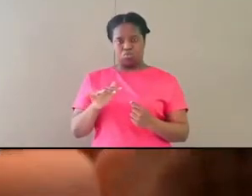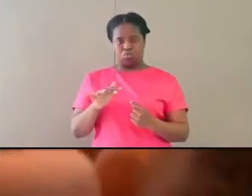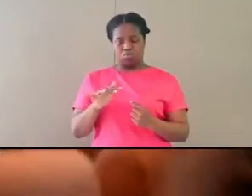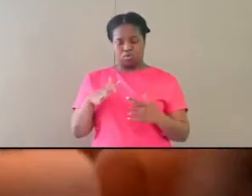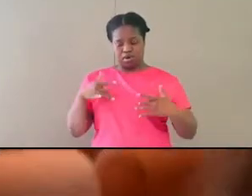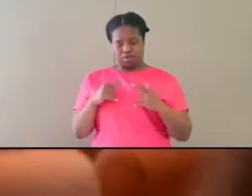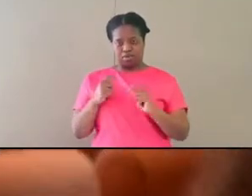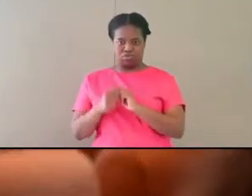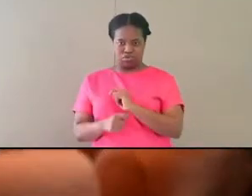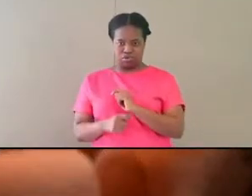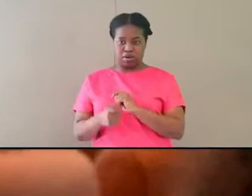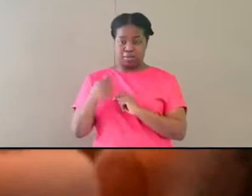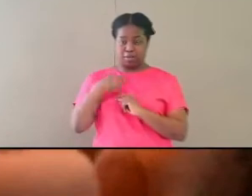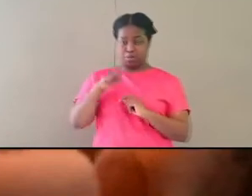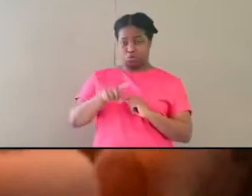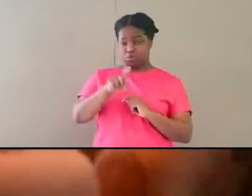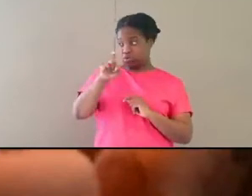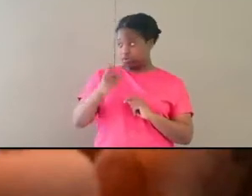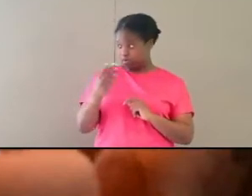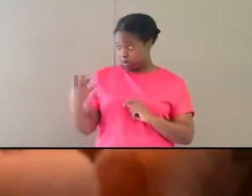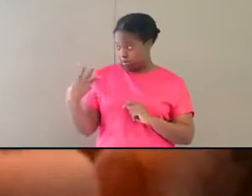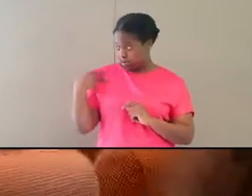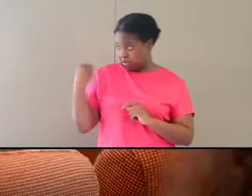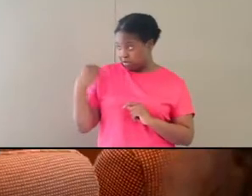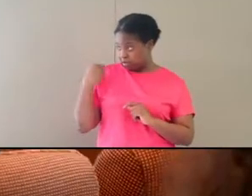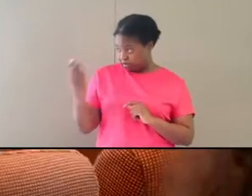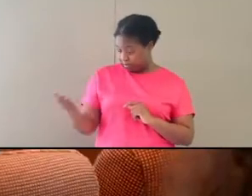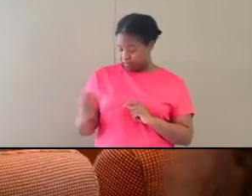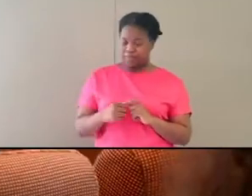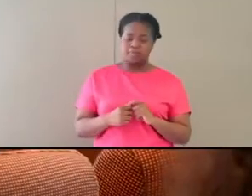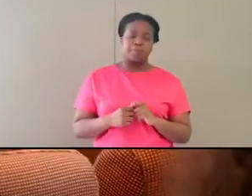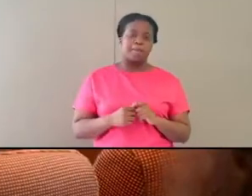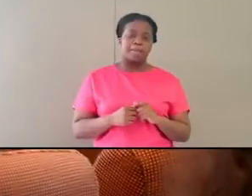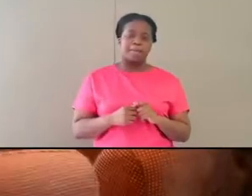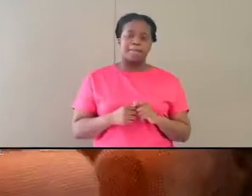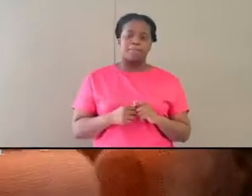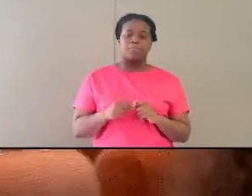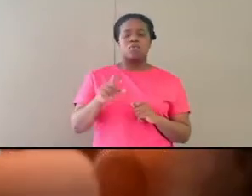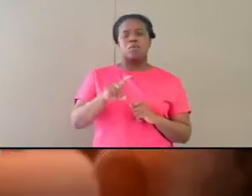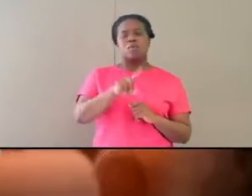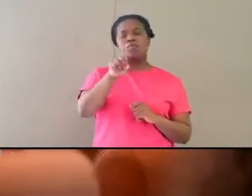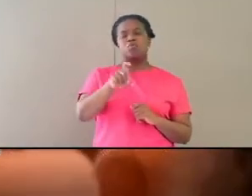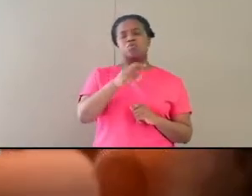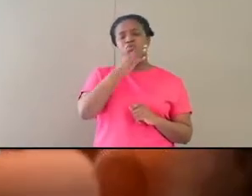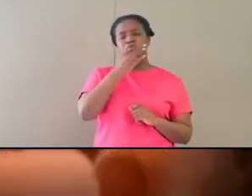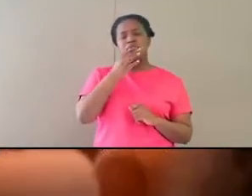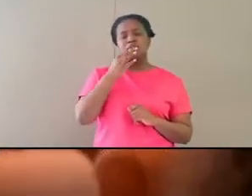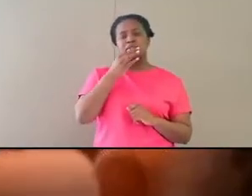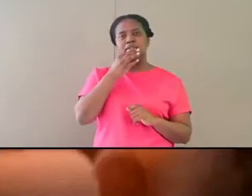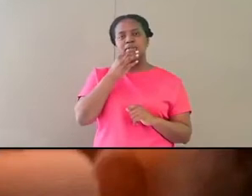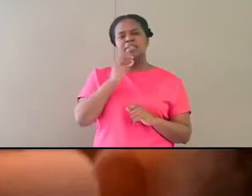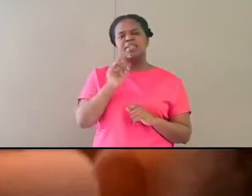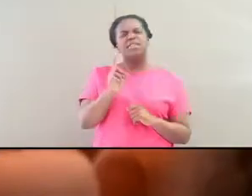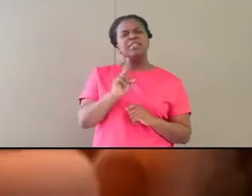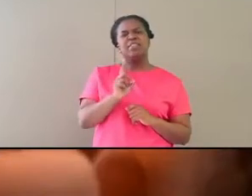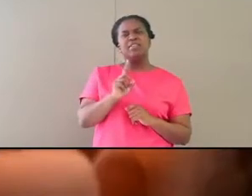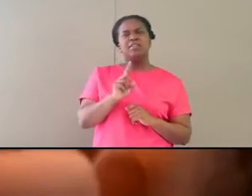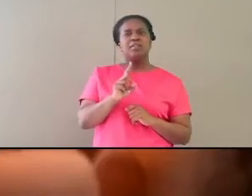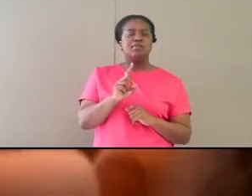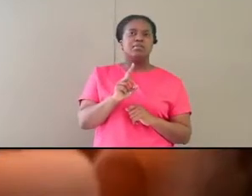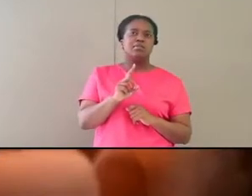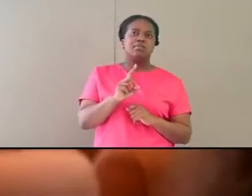have would be directed to the Honorable Minister. And the question is, what are the chances